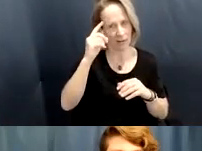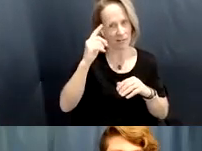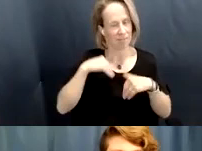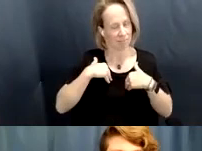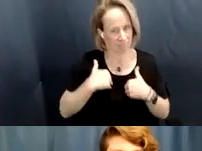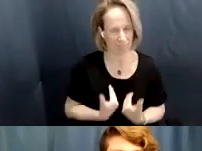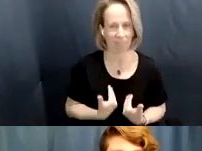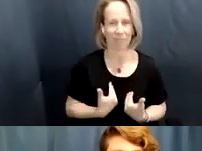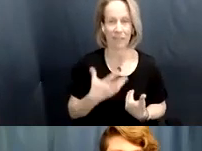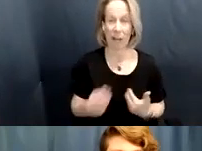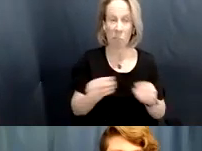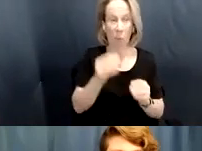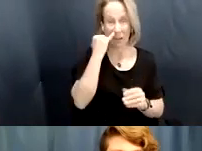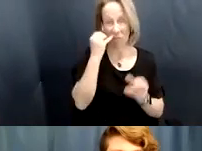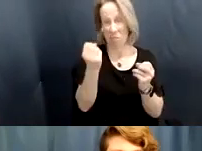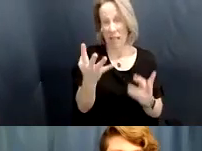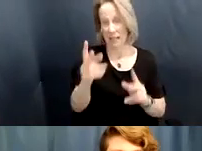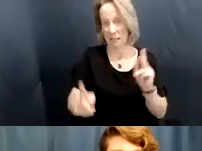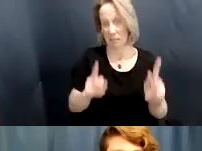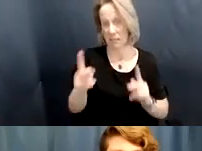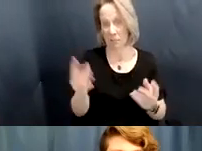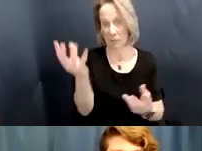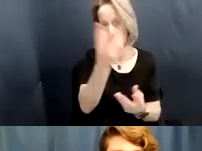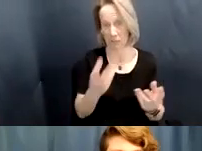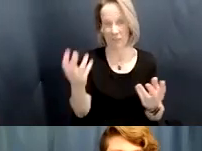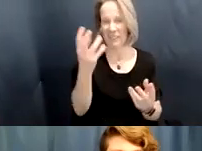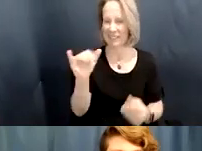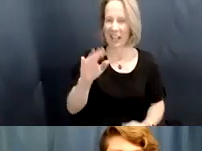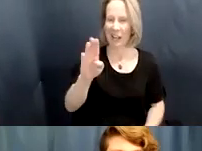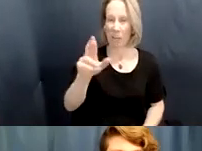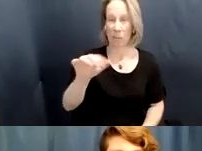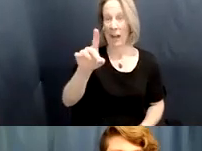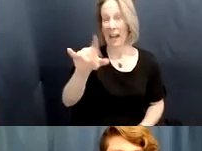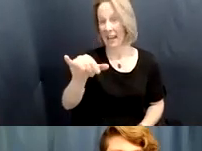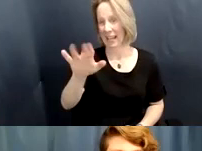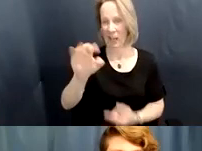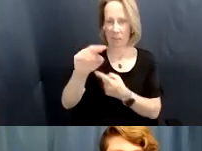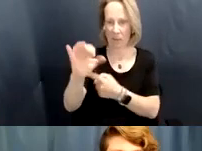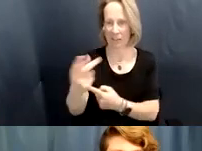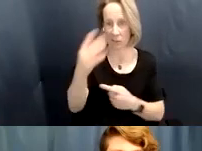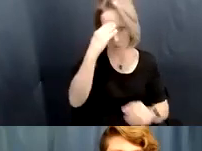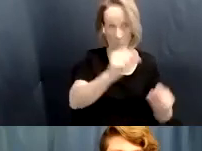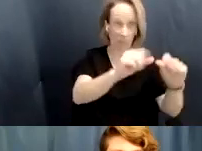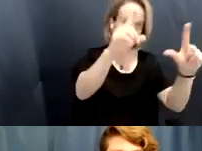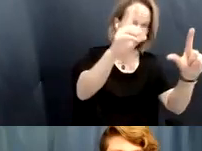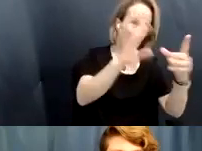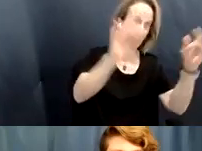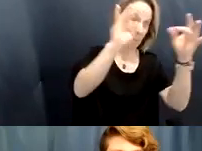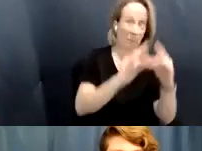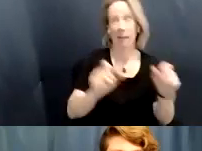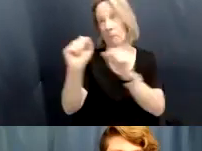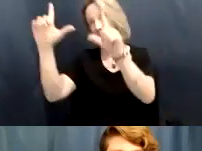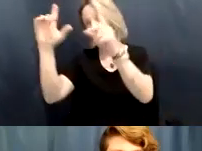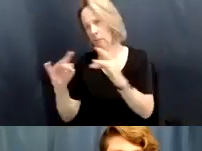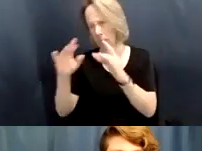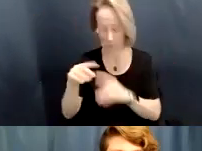multi-person function, right? Like a la Brady Bunch, like here's the story, like you see everyone. And so